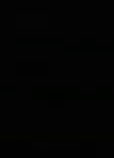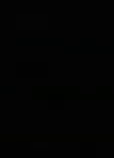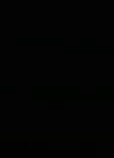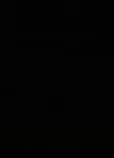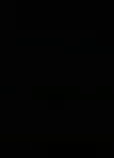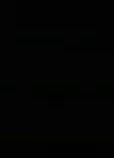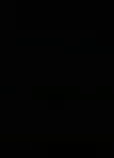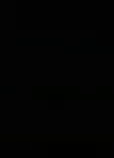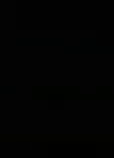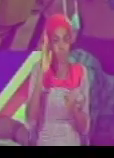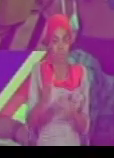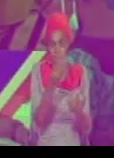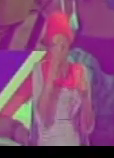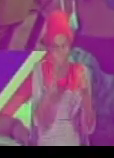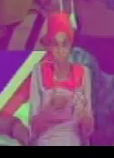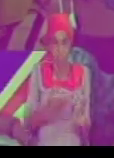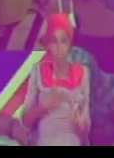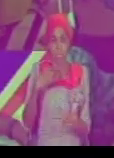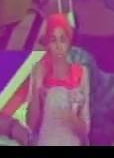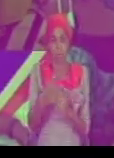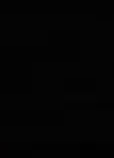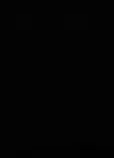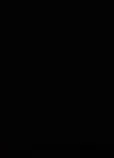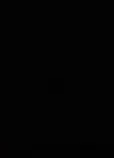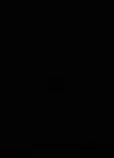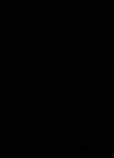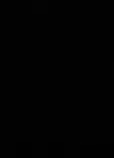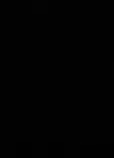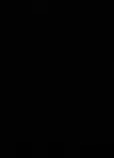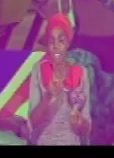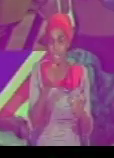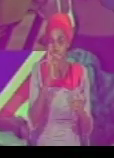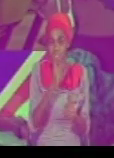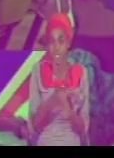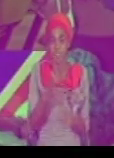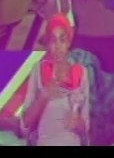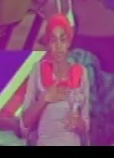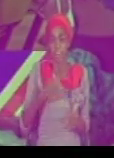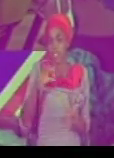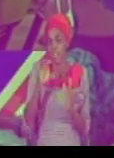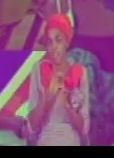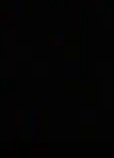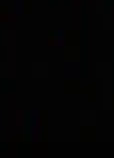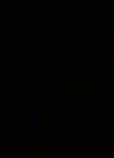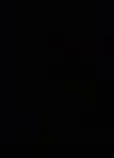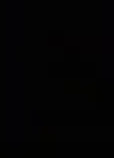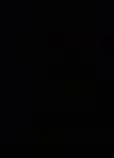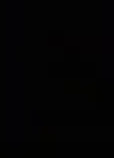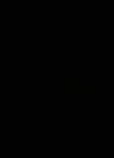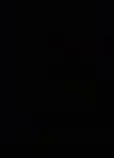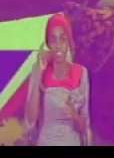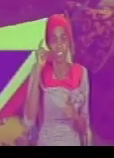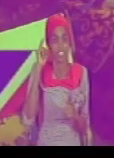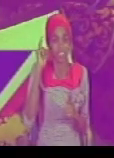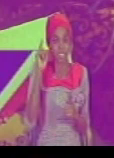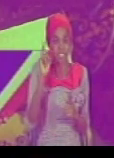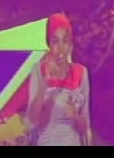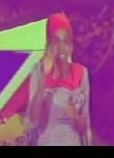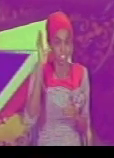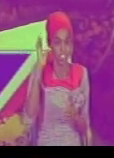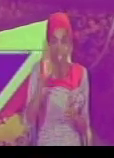my voice indeed and keep my covenant, then it shall be a